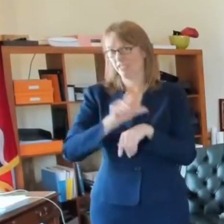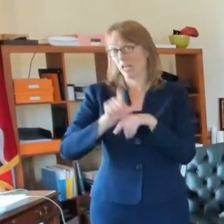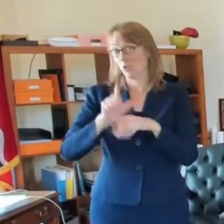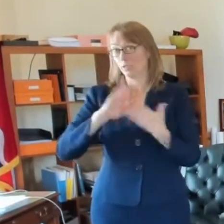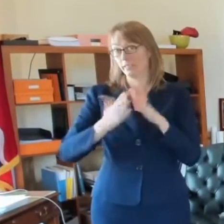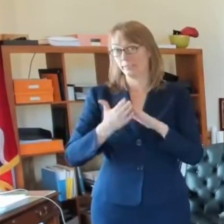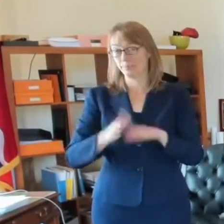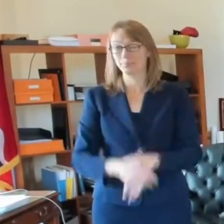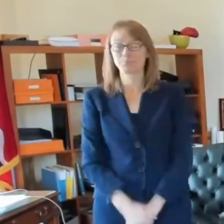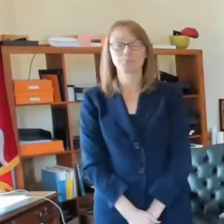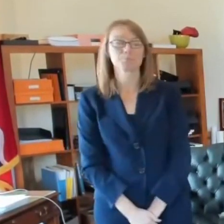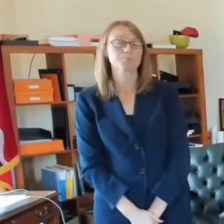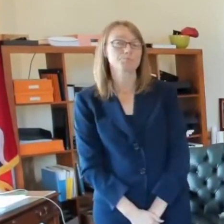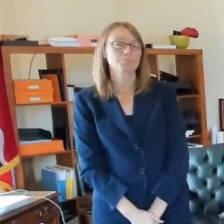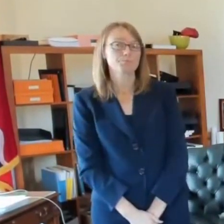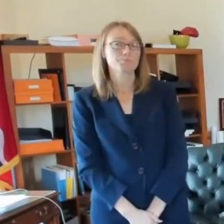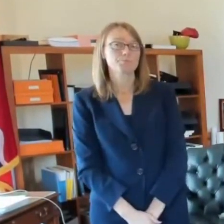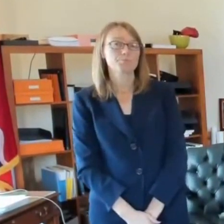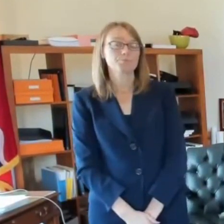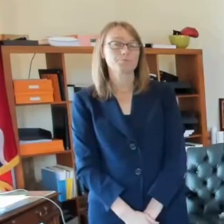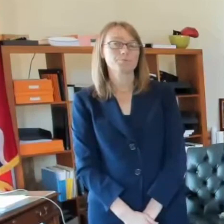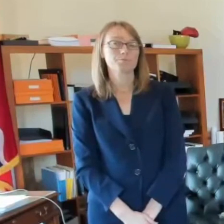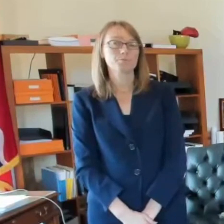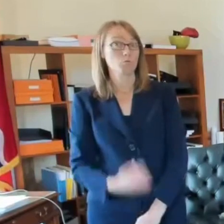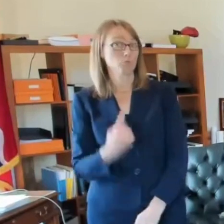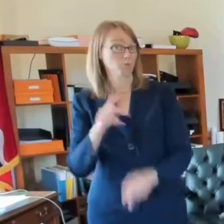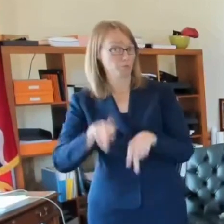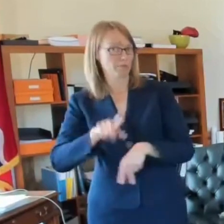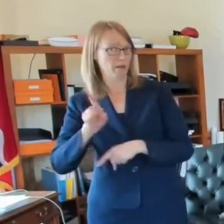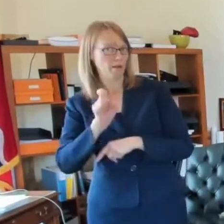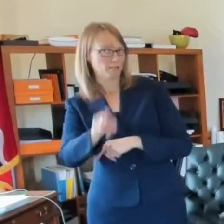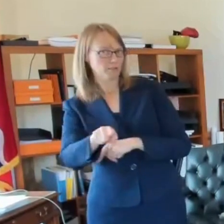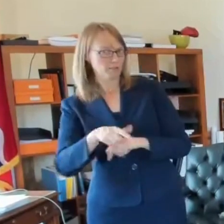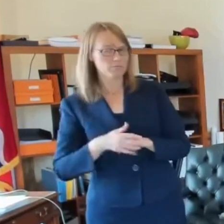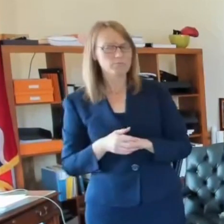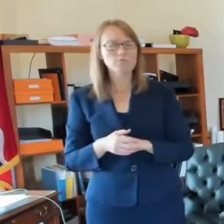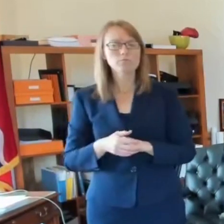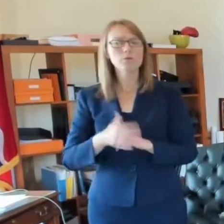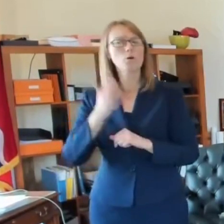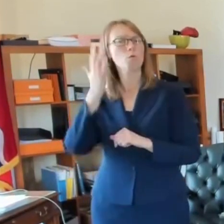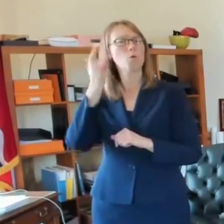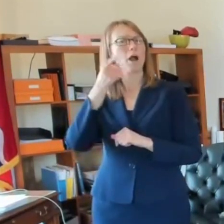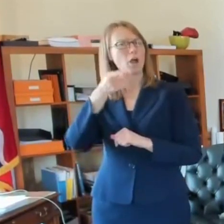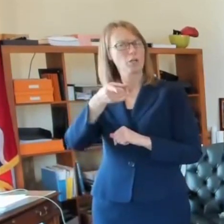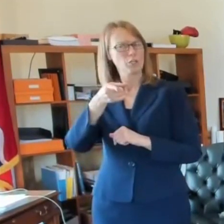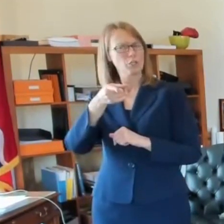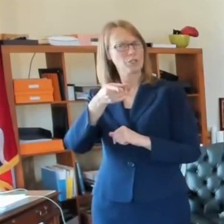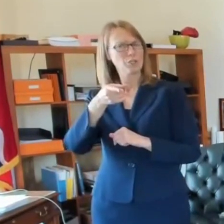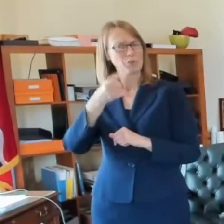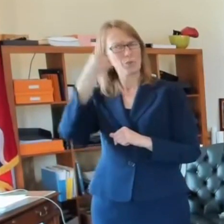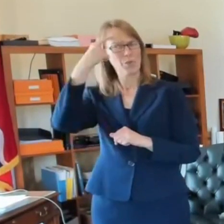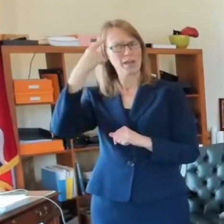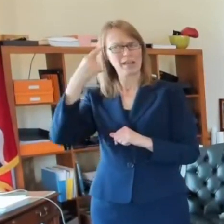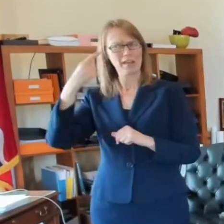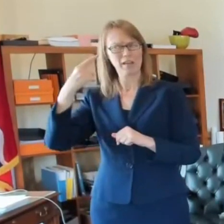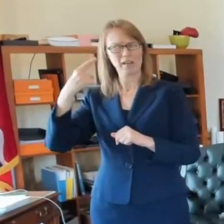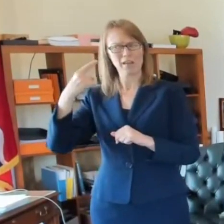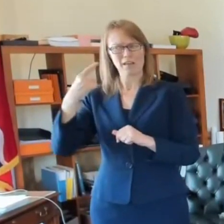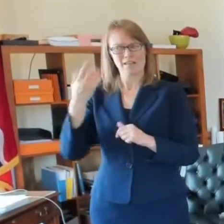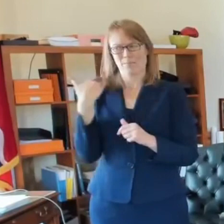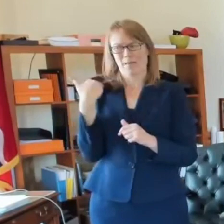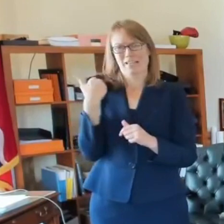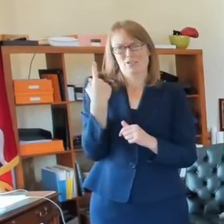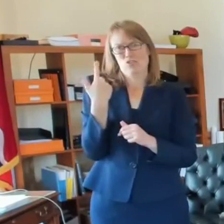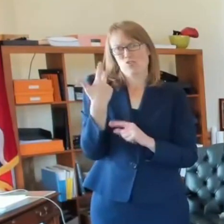question is, what are your thoughts on why you are seeing what you call unprecedented violence toward officers in the last 3